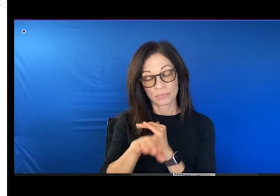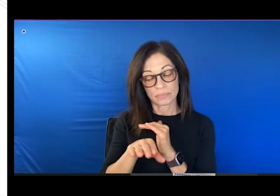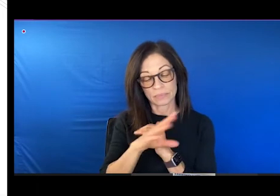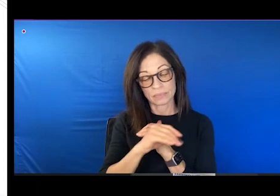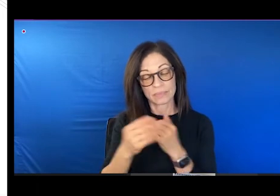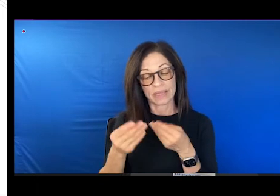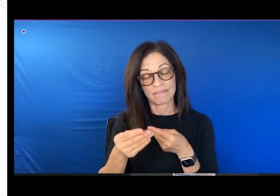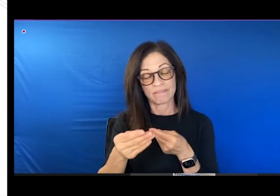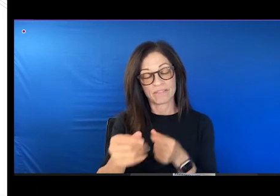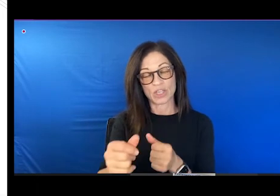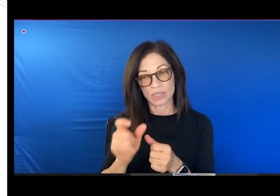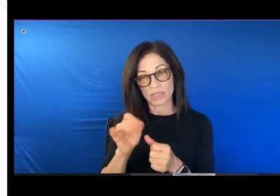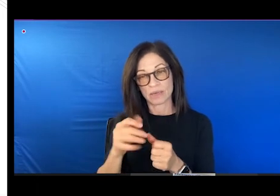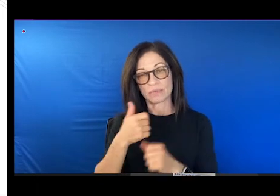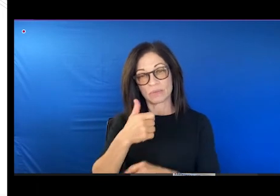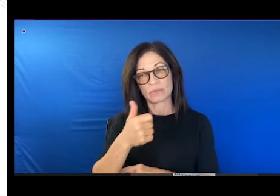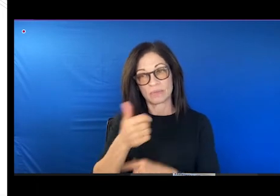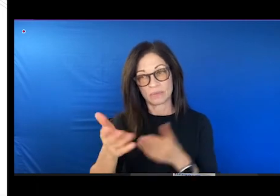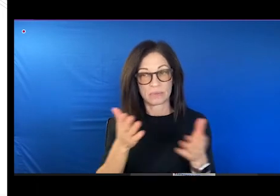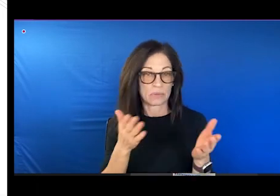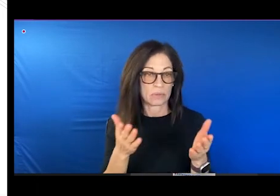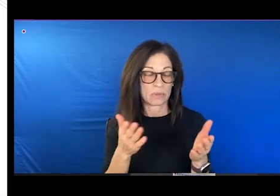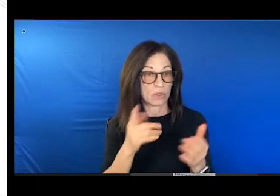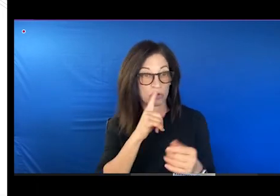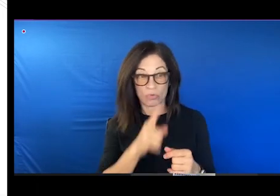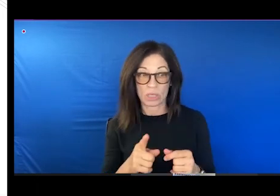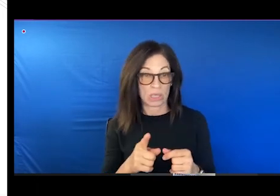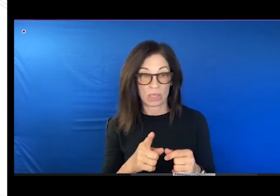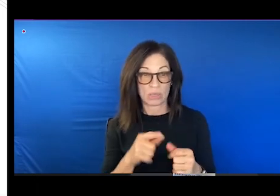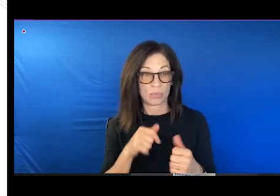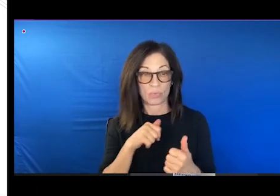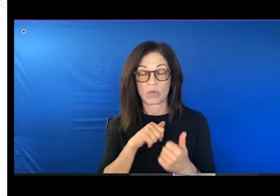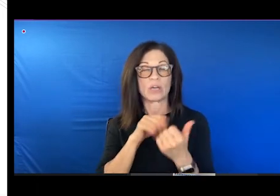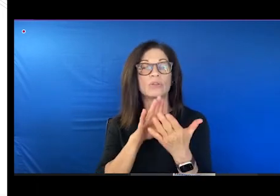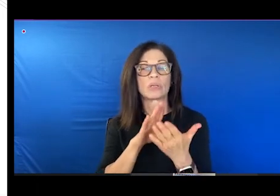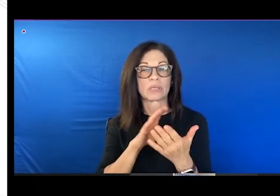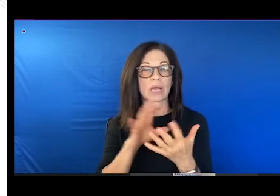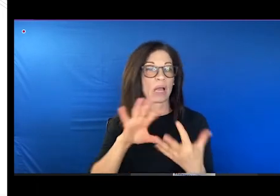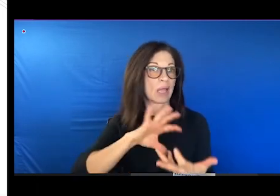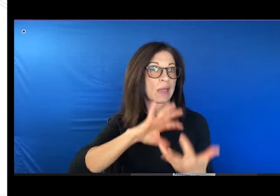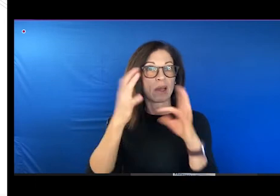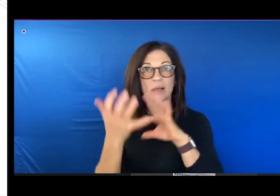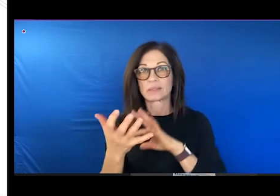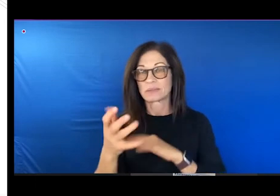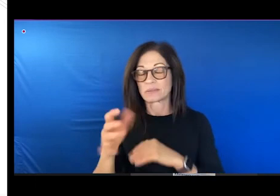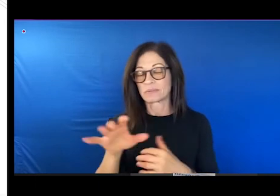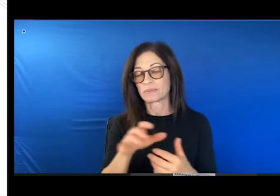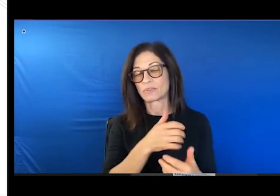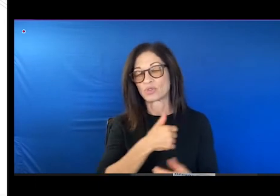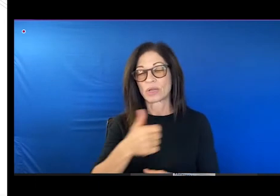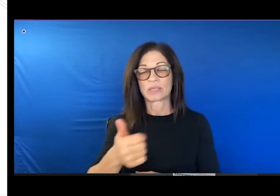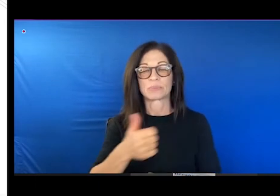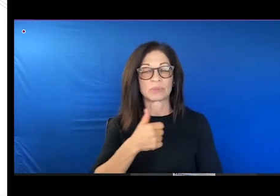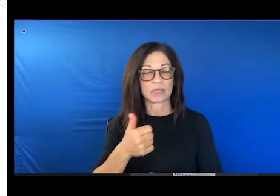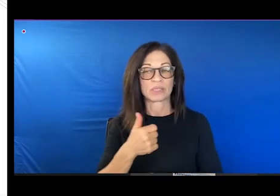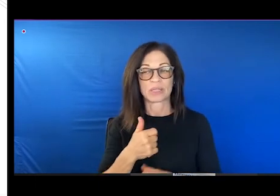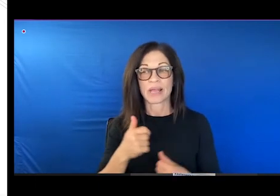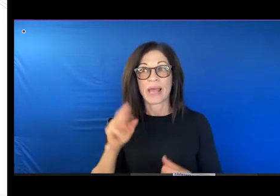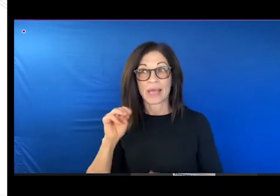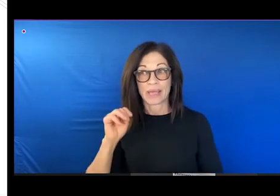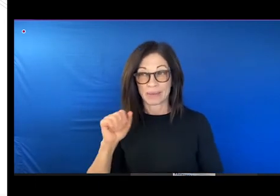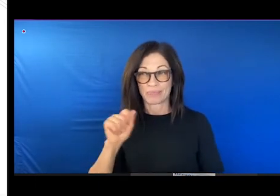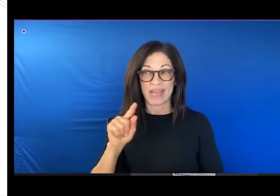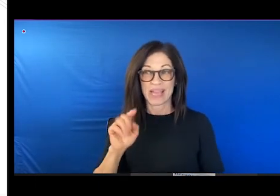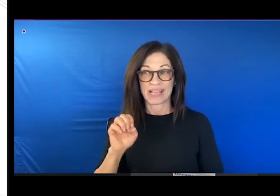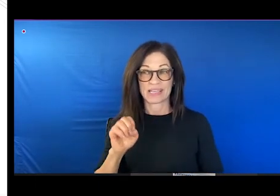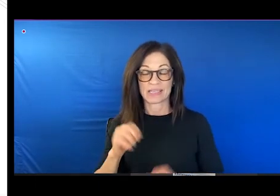service, accessibility, and the efficiency of transportation service. It's really addressing that chaos of transportation,